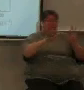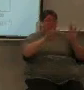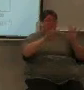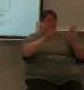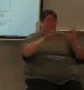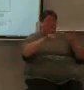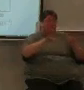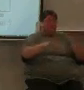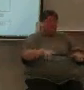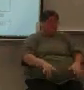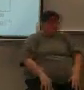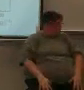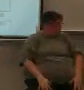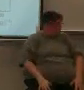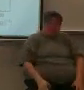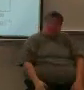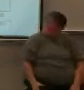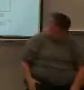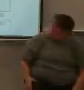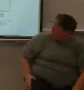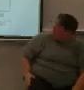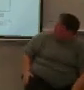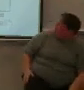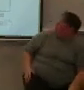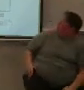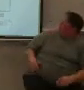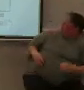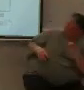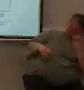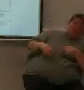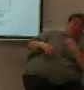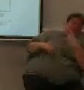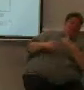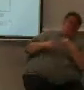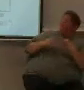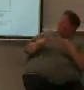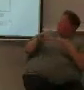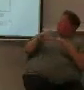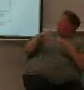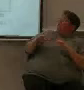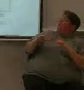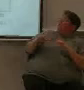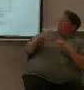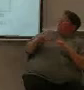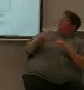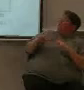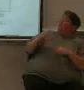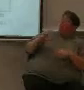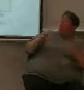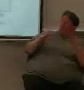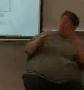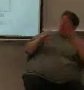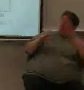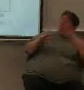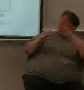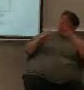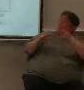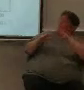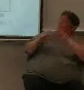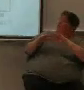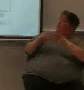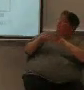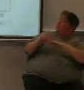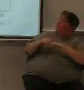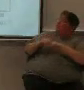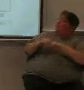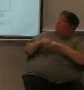one, if you fit a curve through, maybe, you'd say, well, it's dropping here, but there's this pretty drastic drop